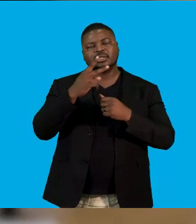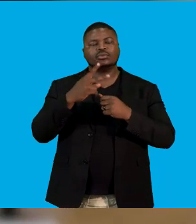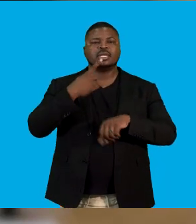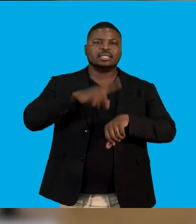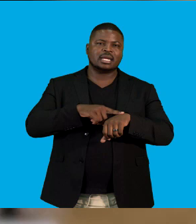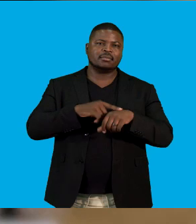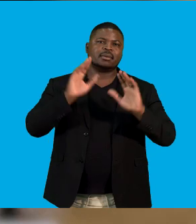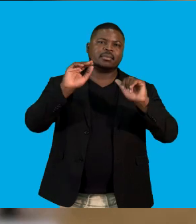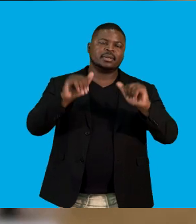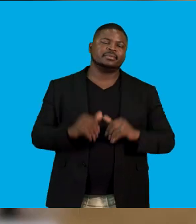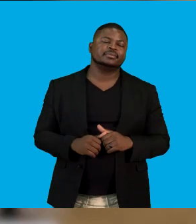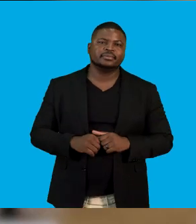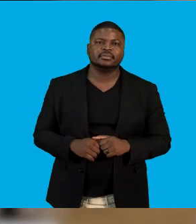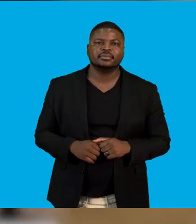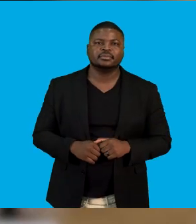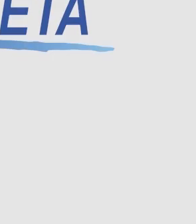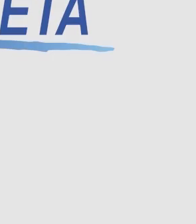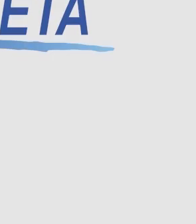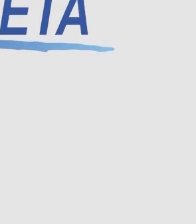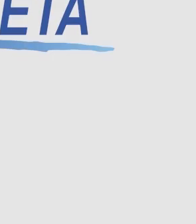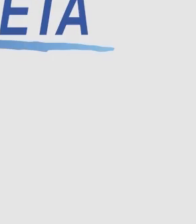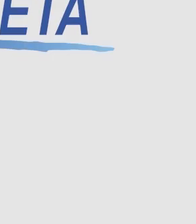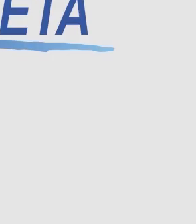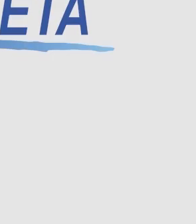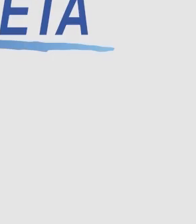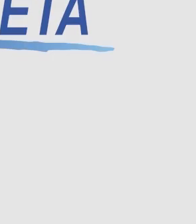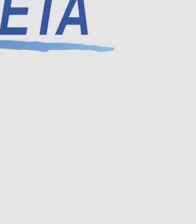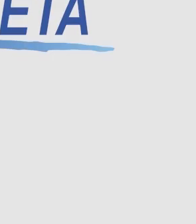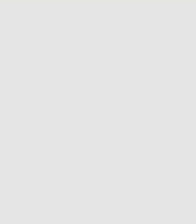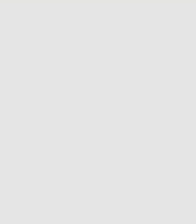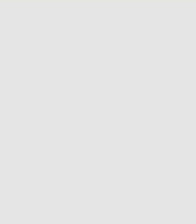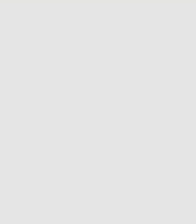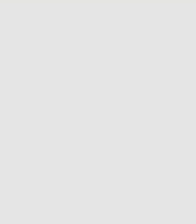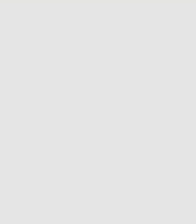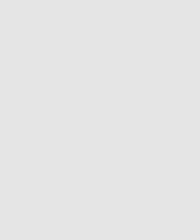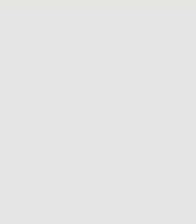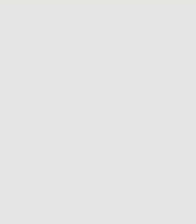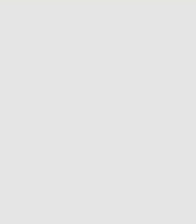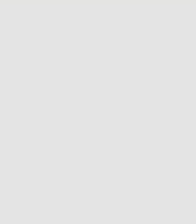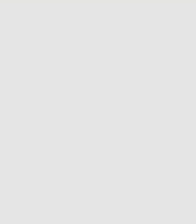again next time. Thank you. Bye.